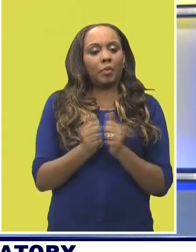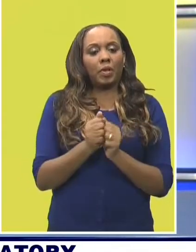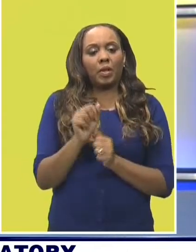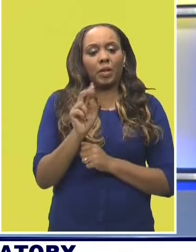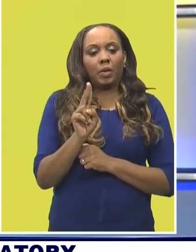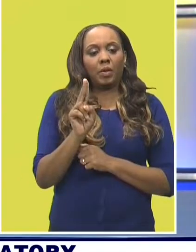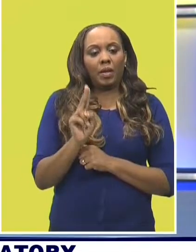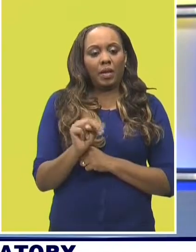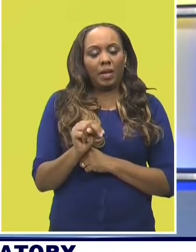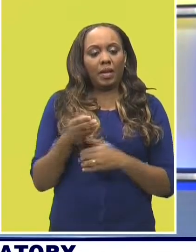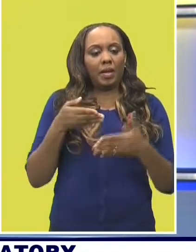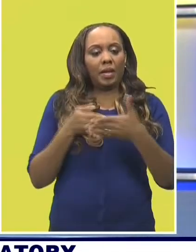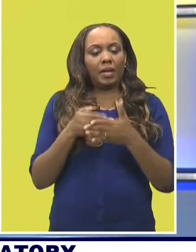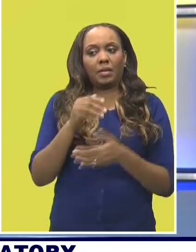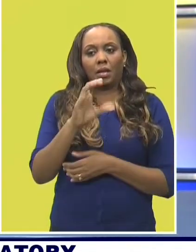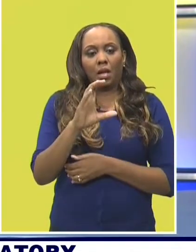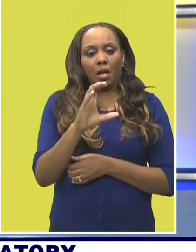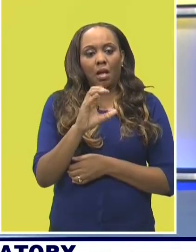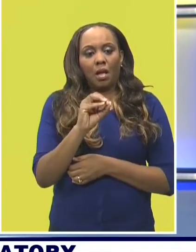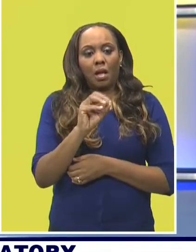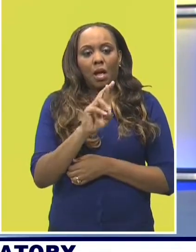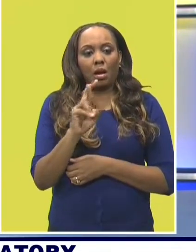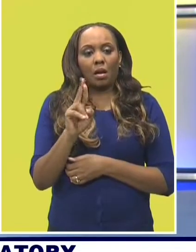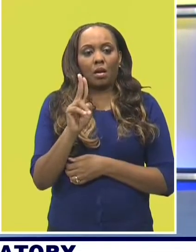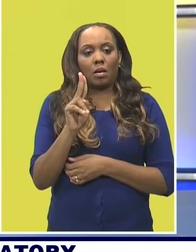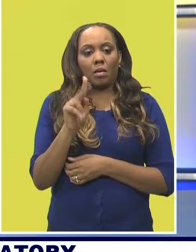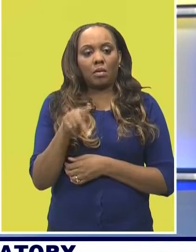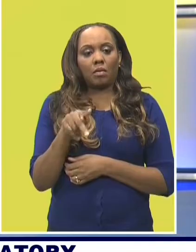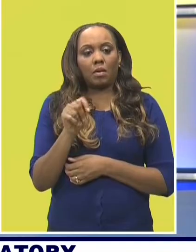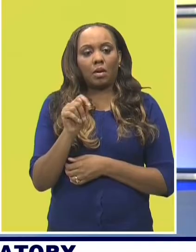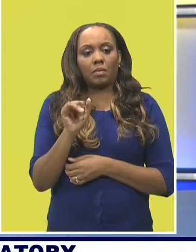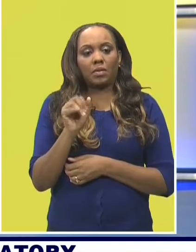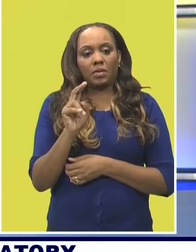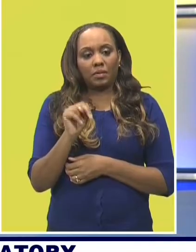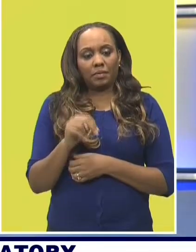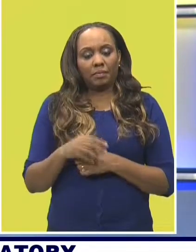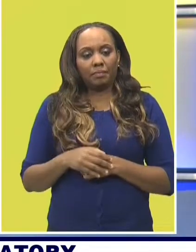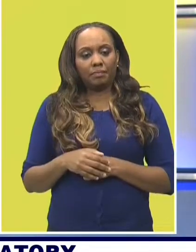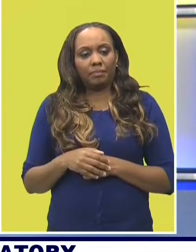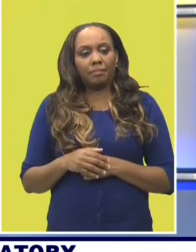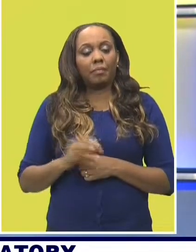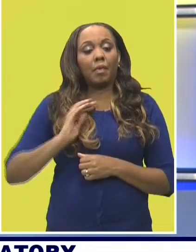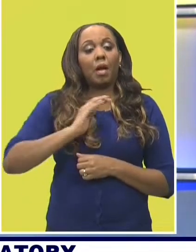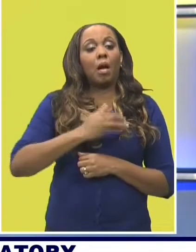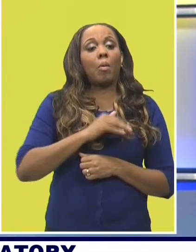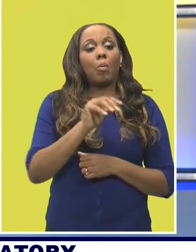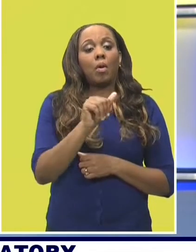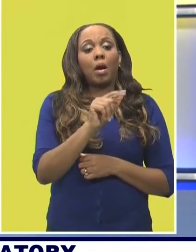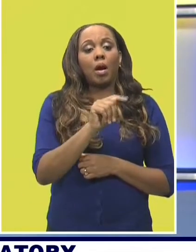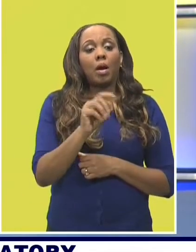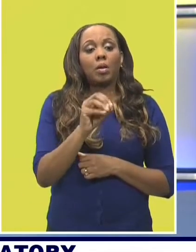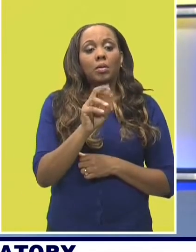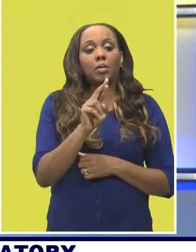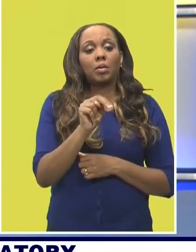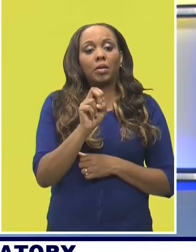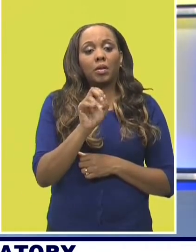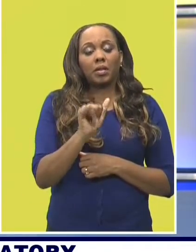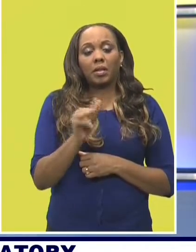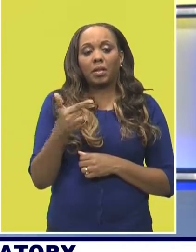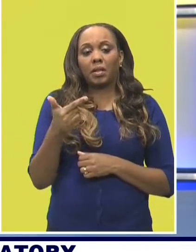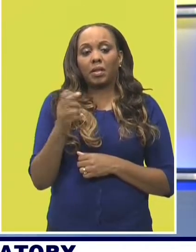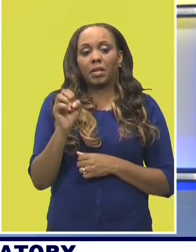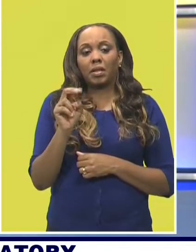of the United Nations Convention Against Corruption. Attorney General Dale Marshall is to seek cabinet permission in this regard. Now,